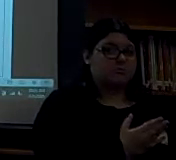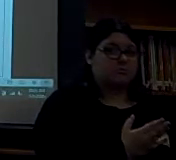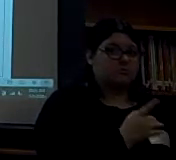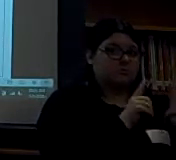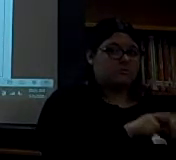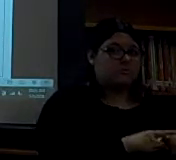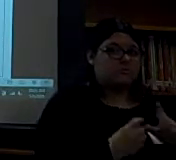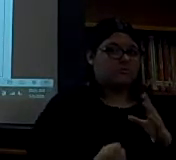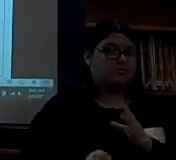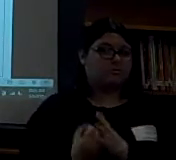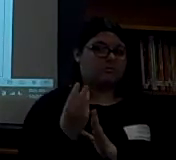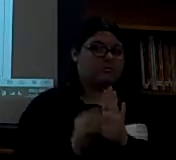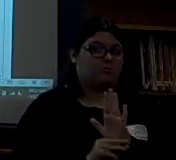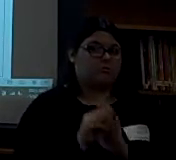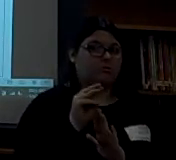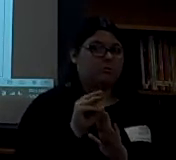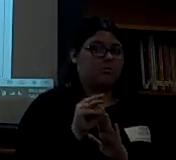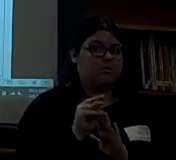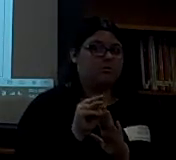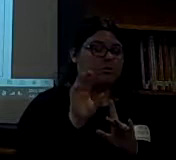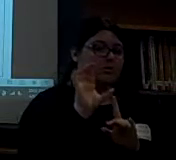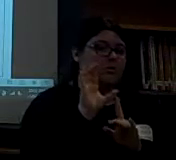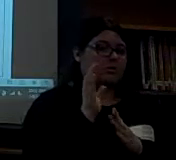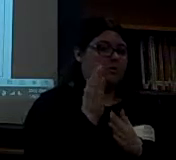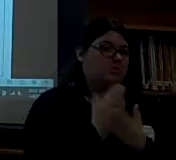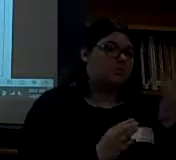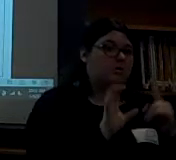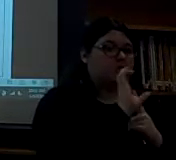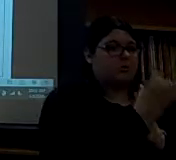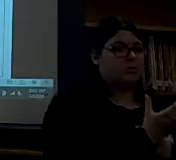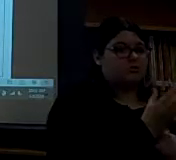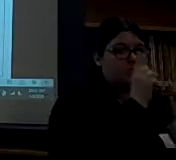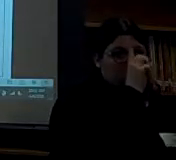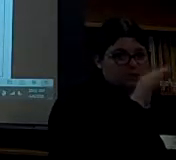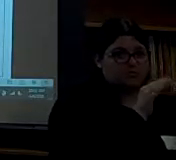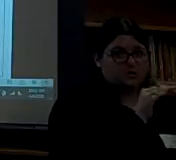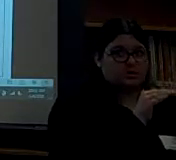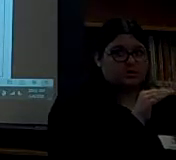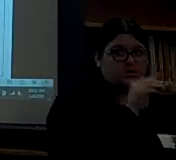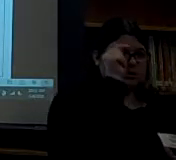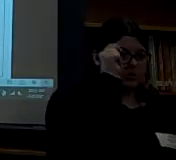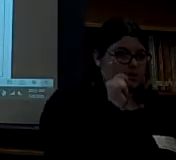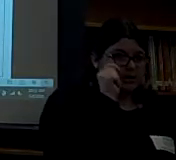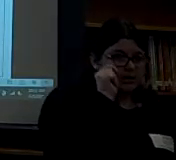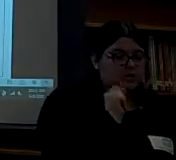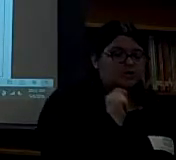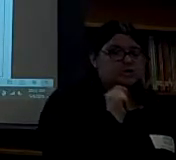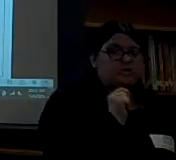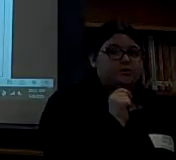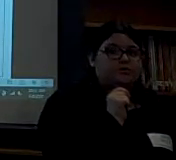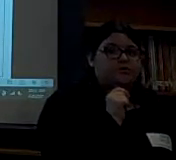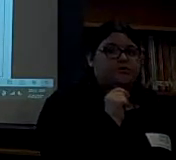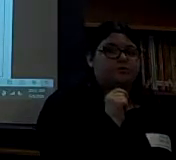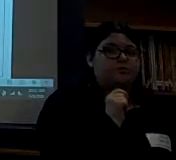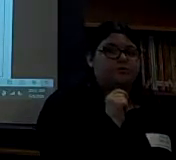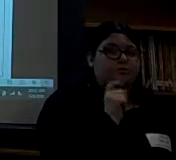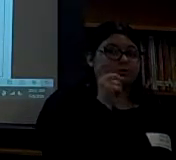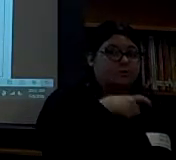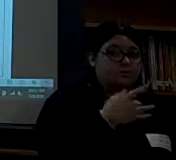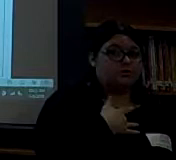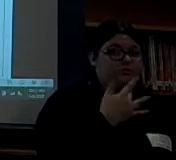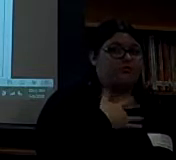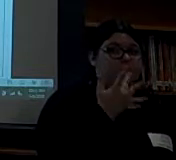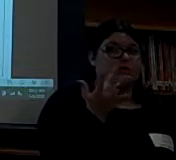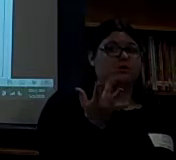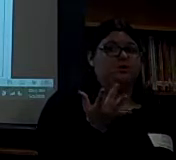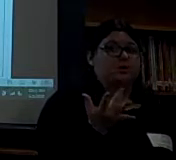of stage and partly due to the cultural expectation, teenagers need to